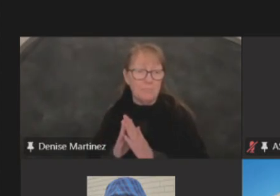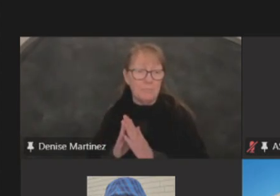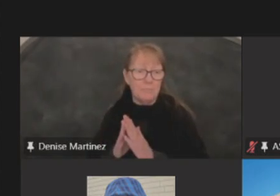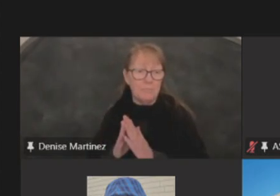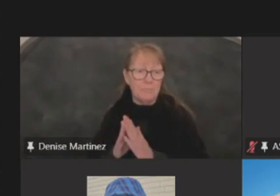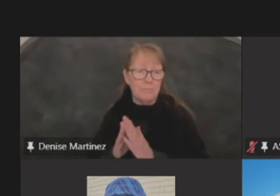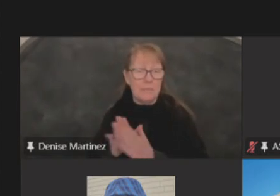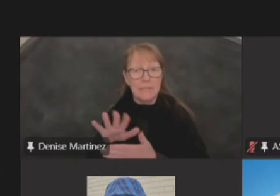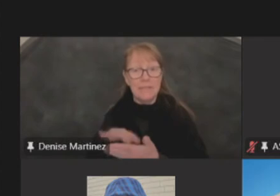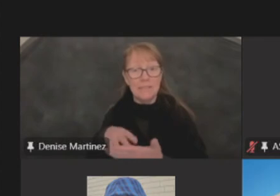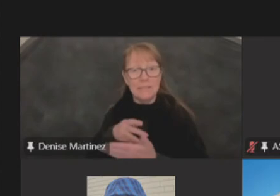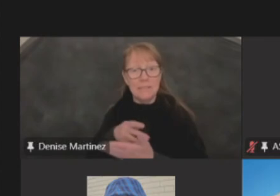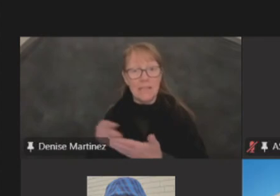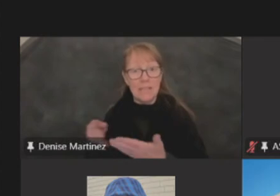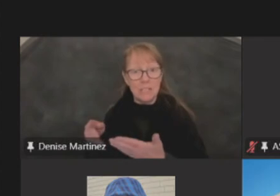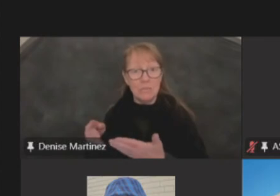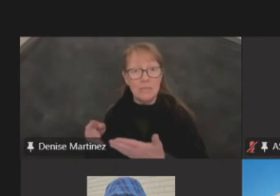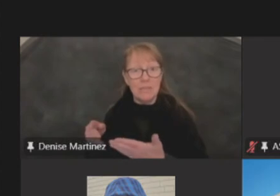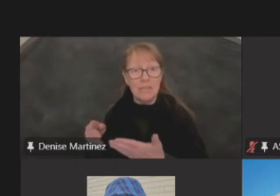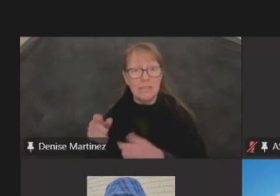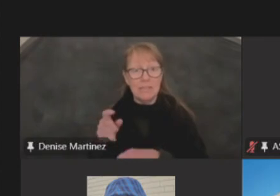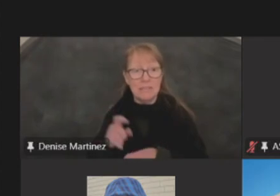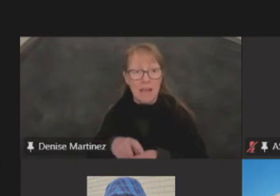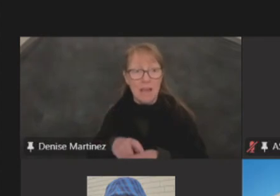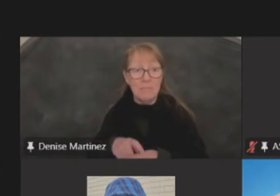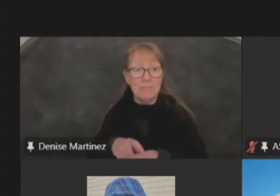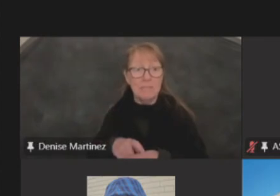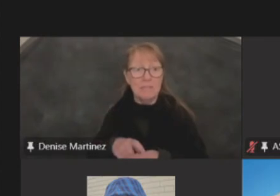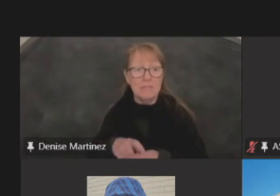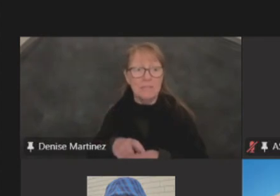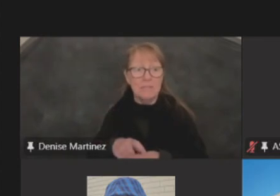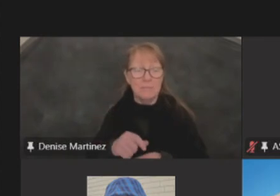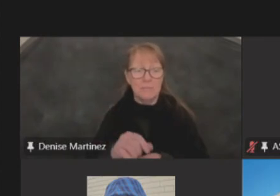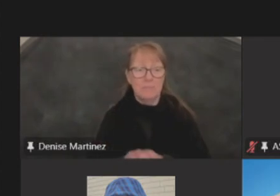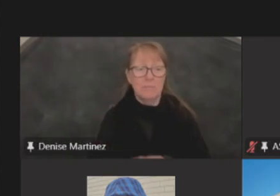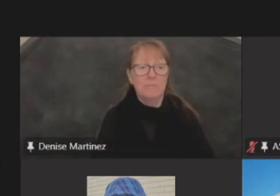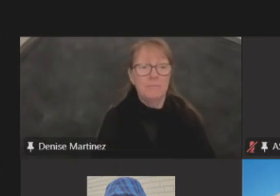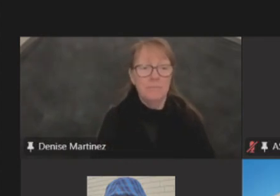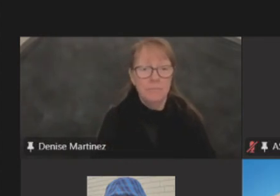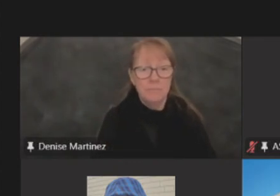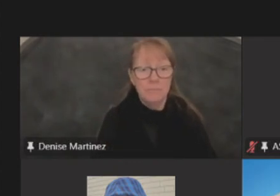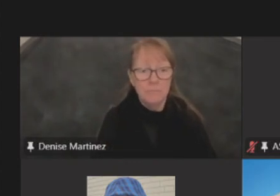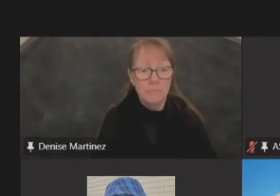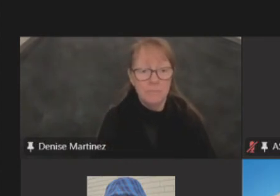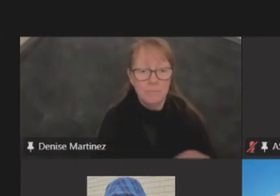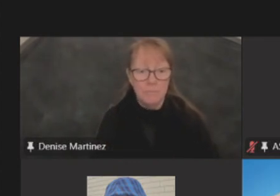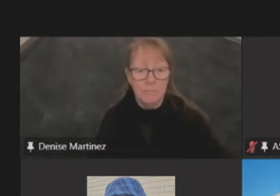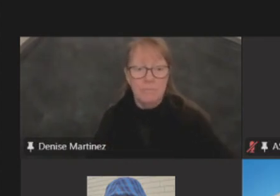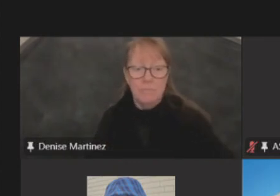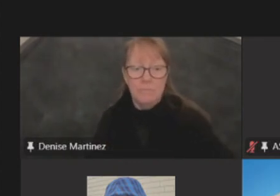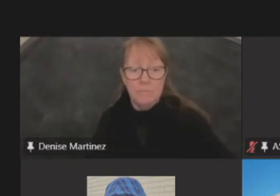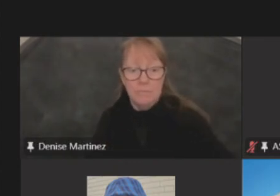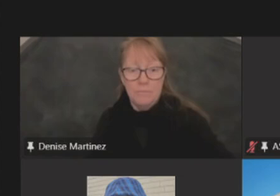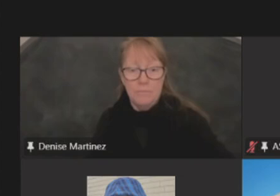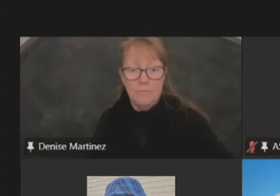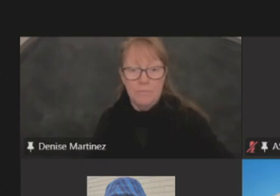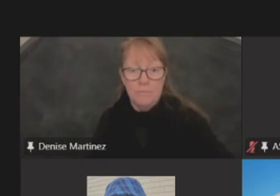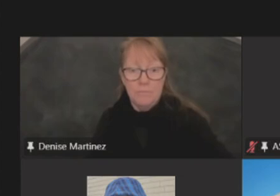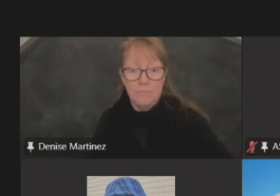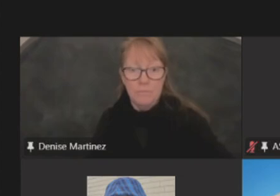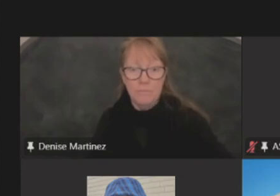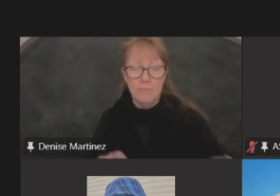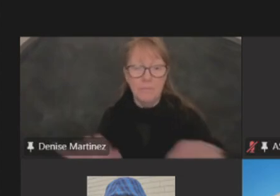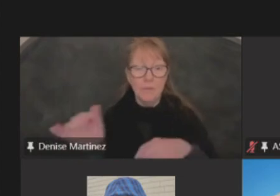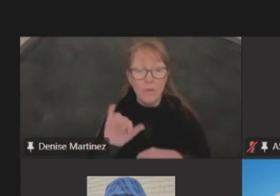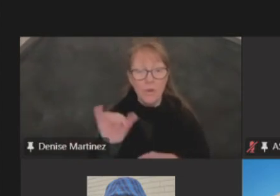scheduling times. I also would really like to be at